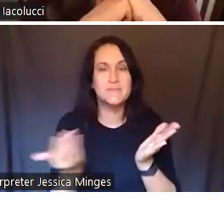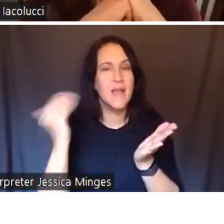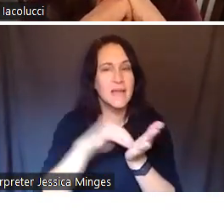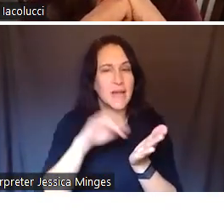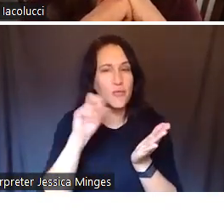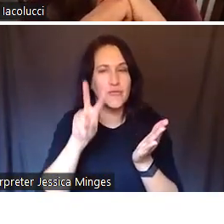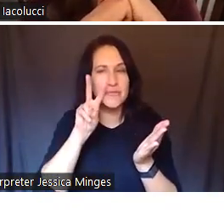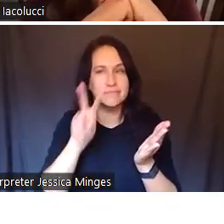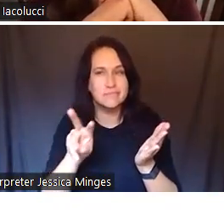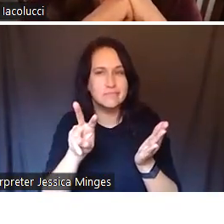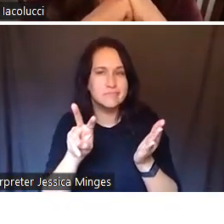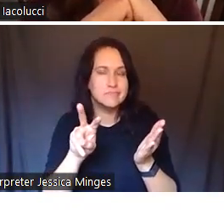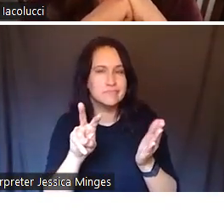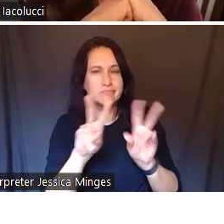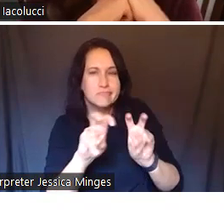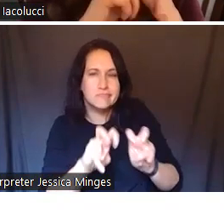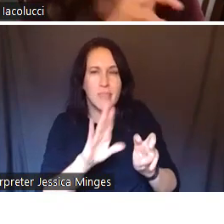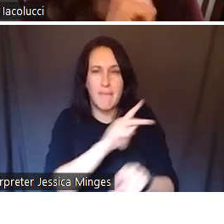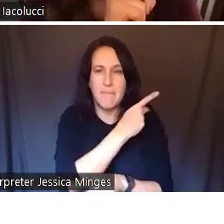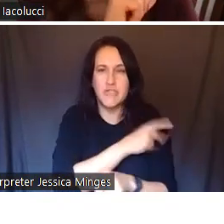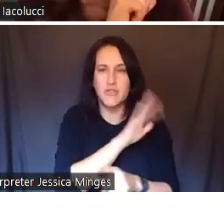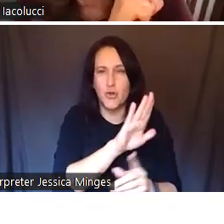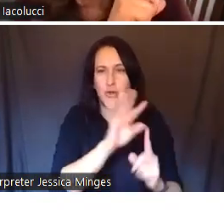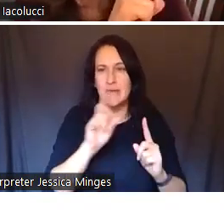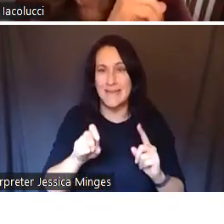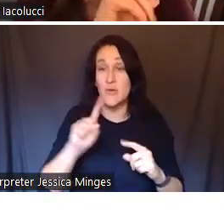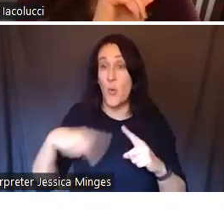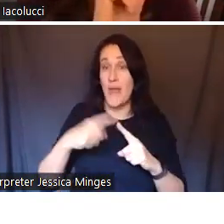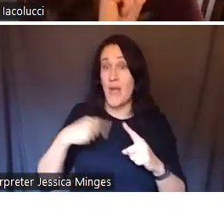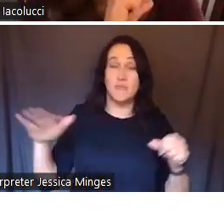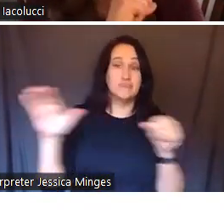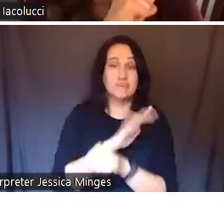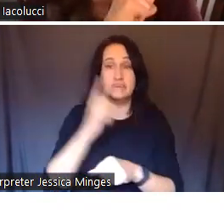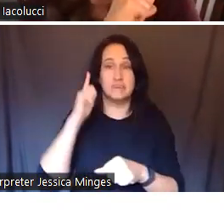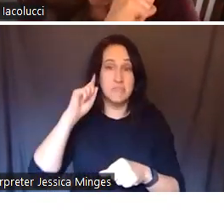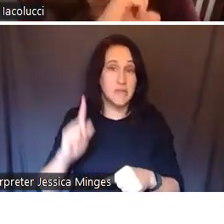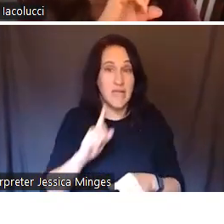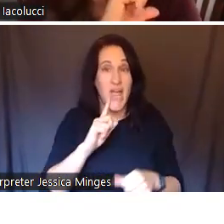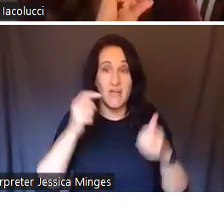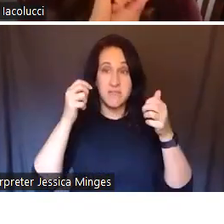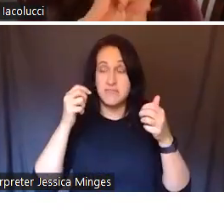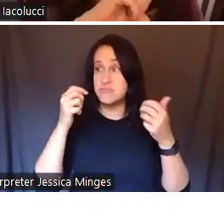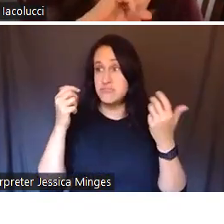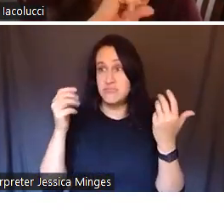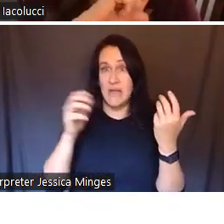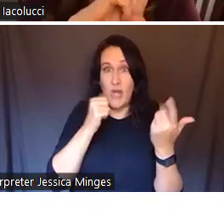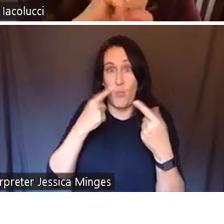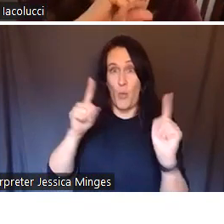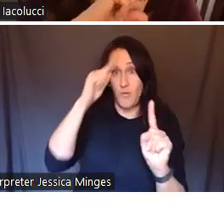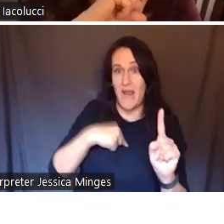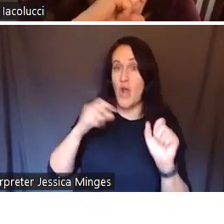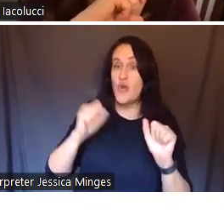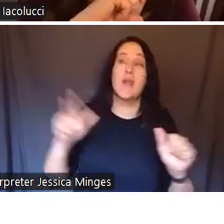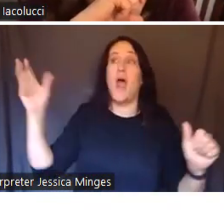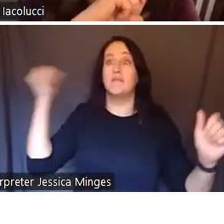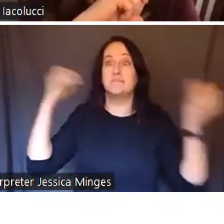the patient's particular needs. When I was profoundly deaf, that would not work for me. I could have all the sound in the